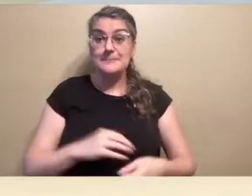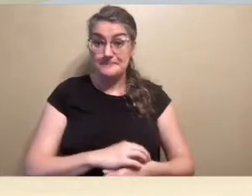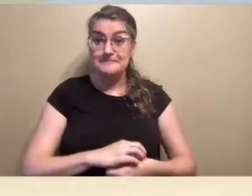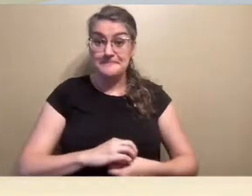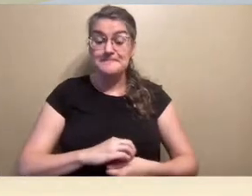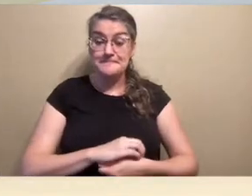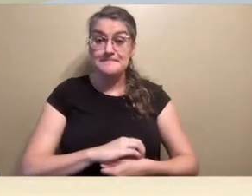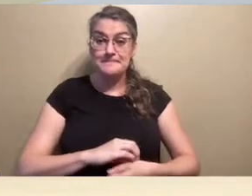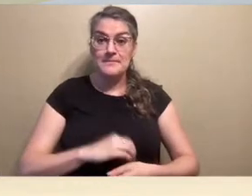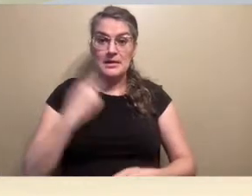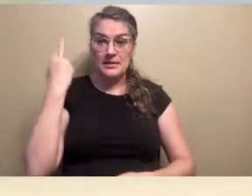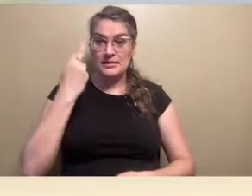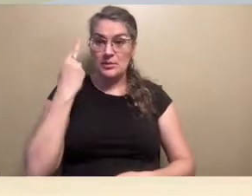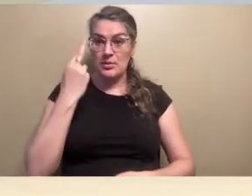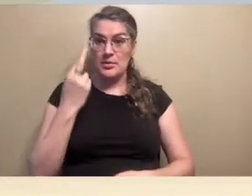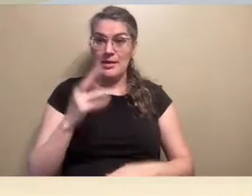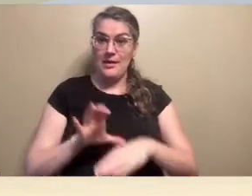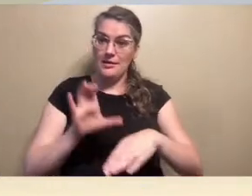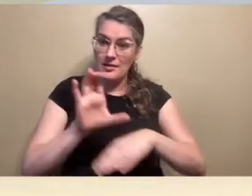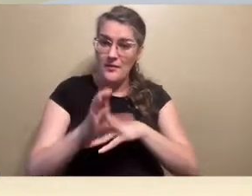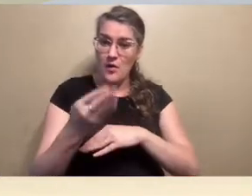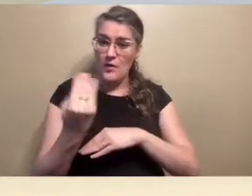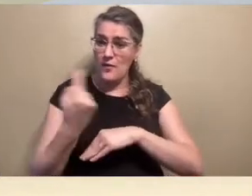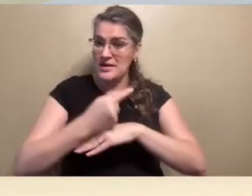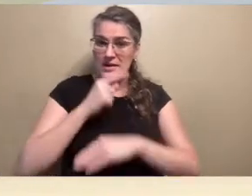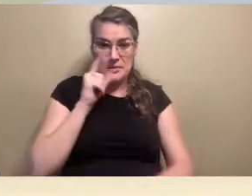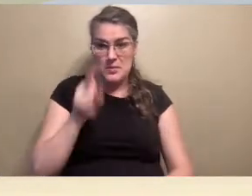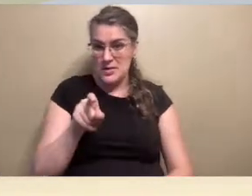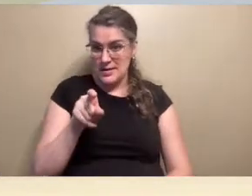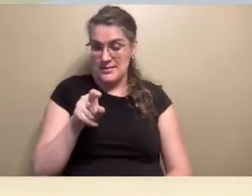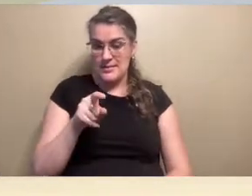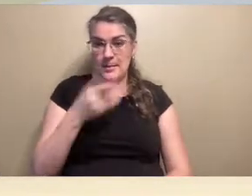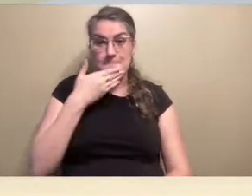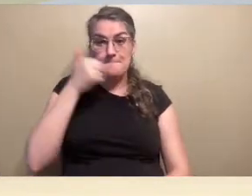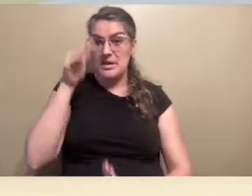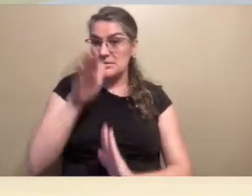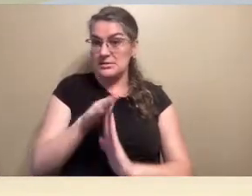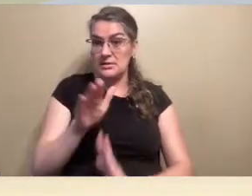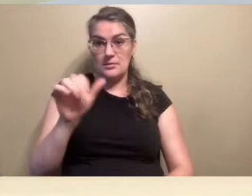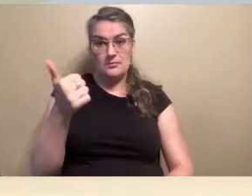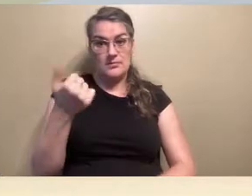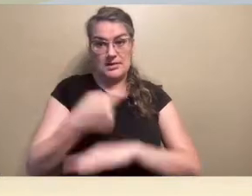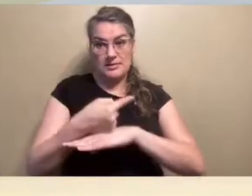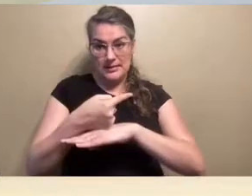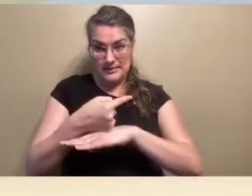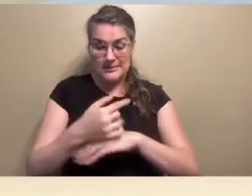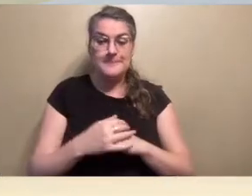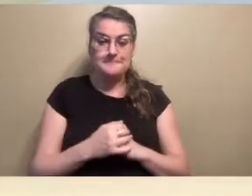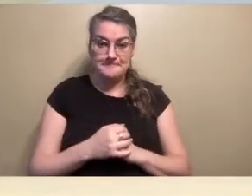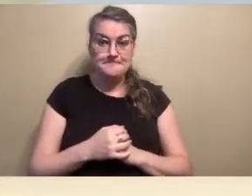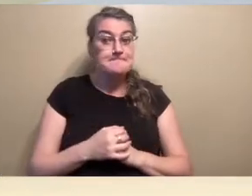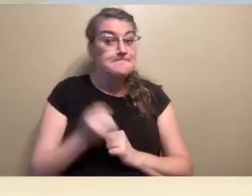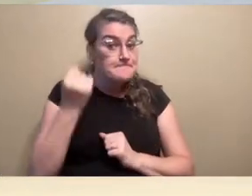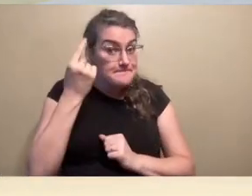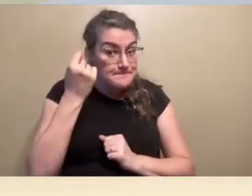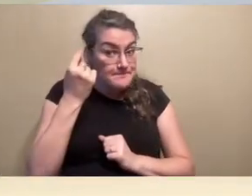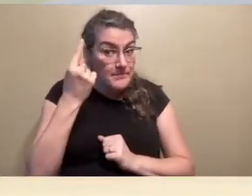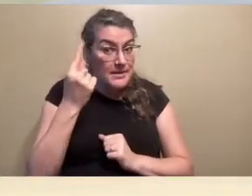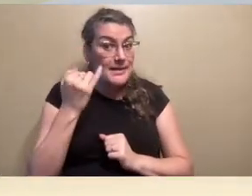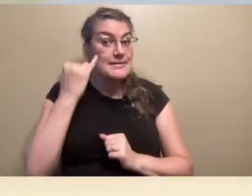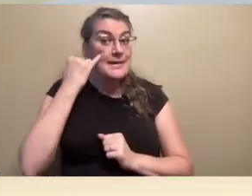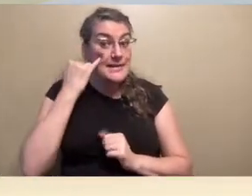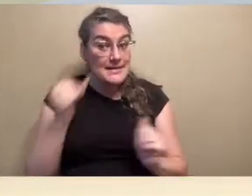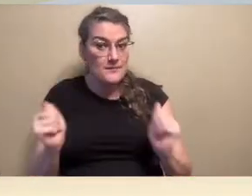across the country. We still know that those who are not fully vaccinated or only